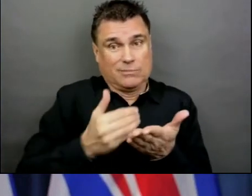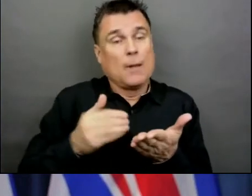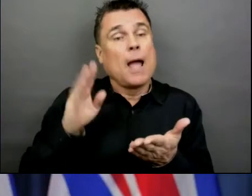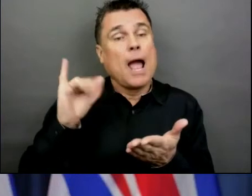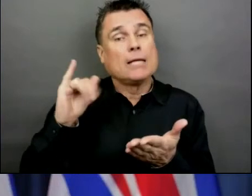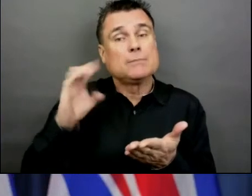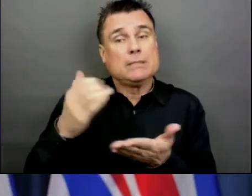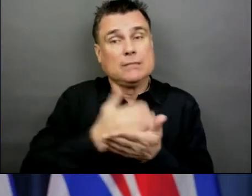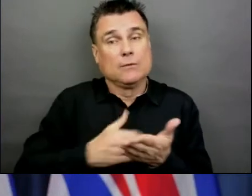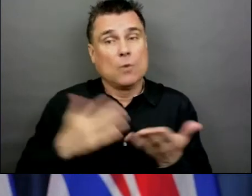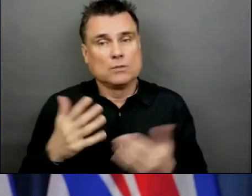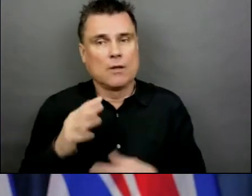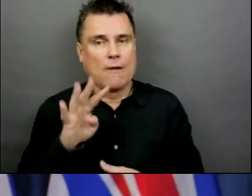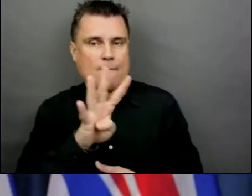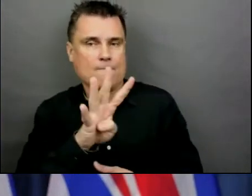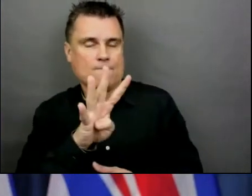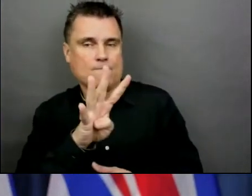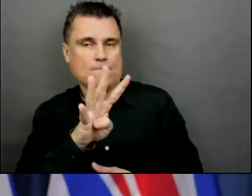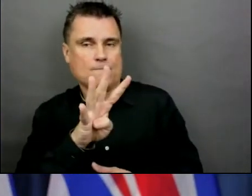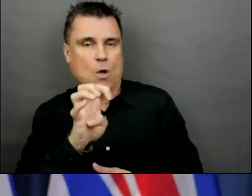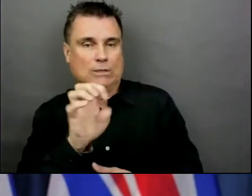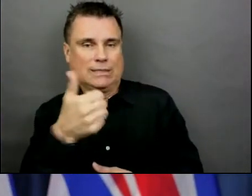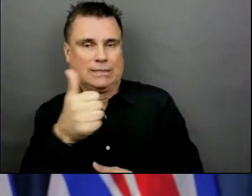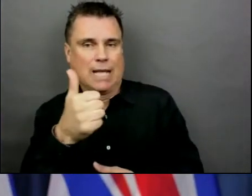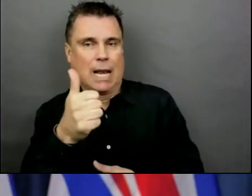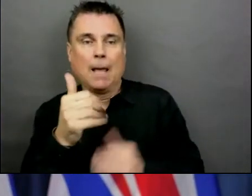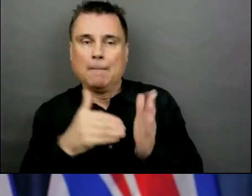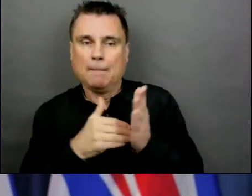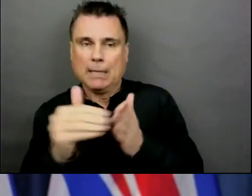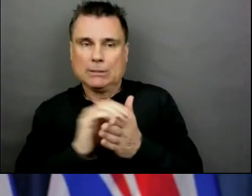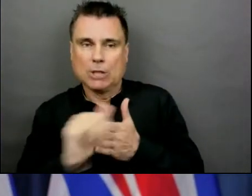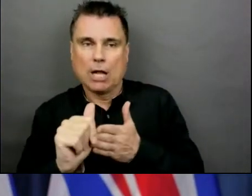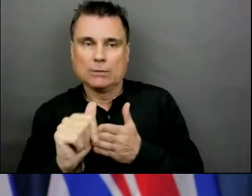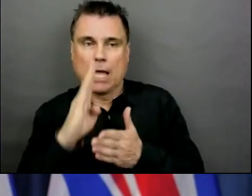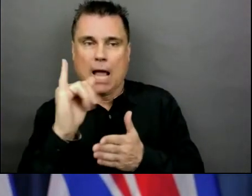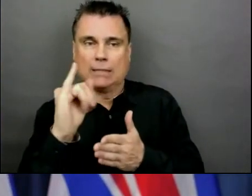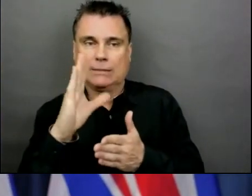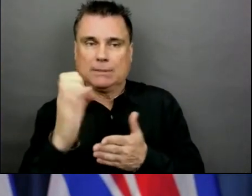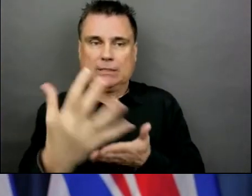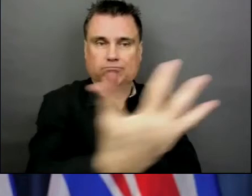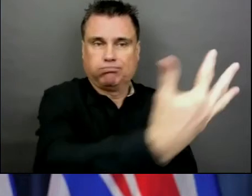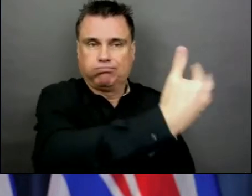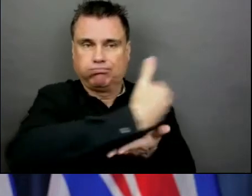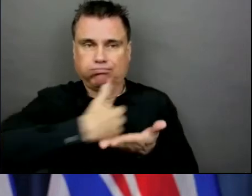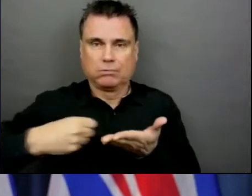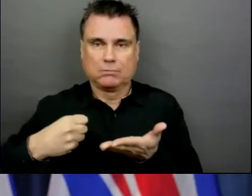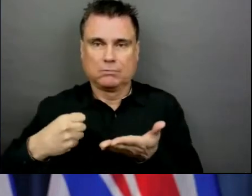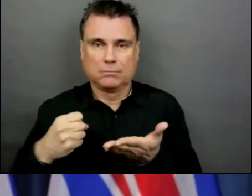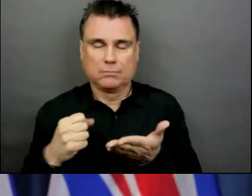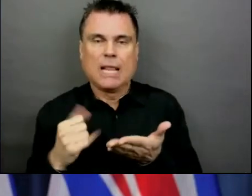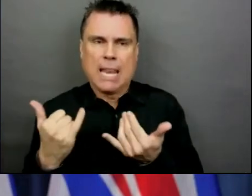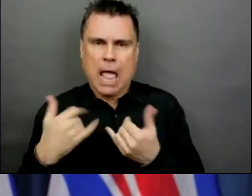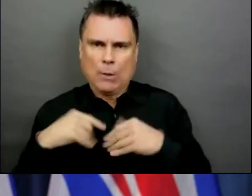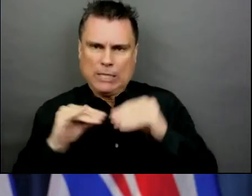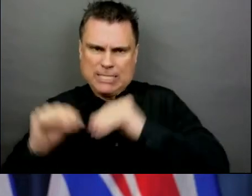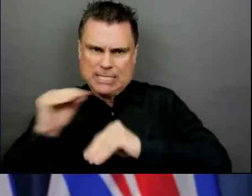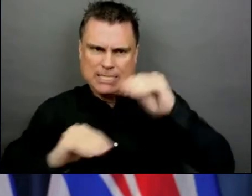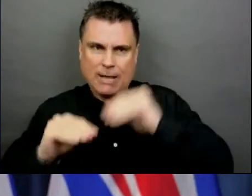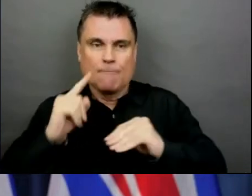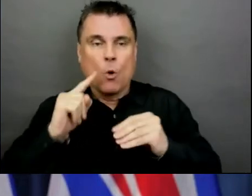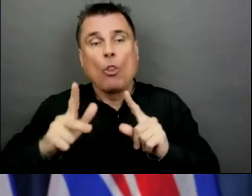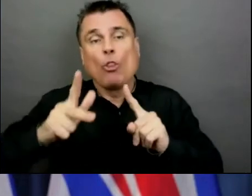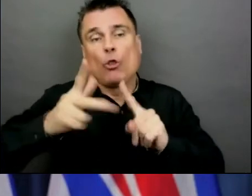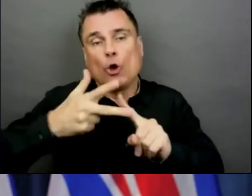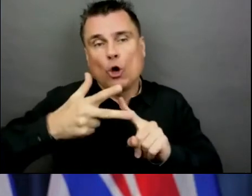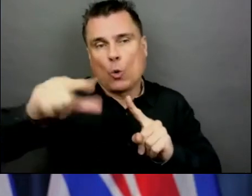$410 million. What we're working with government right now is to obviously finalize Q3 and then to isolate